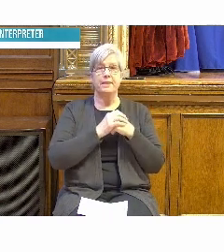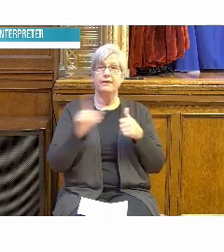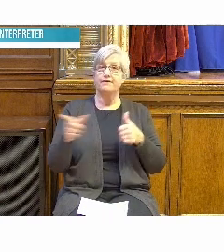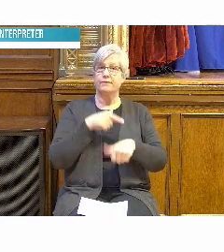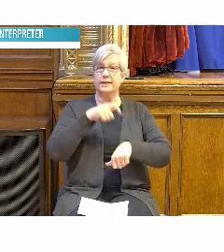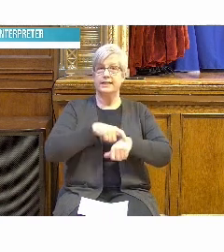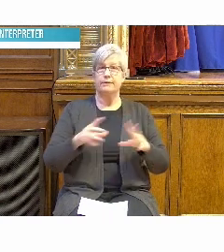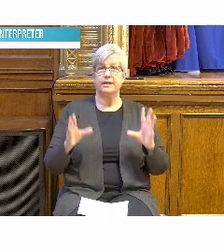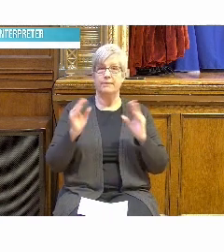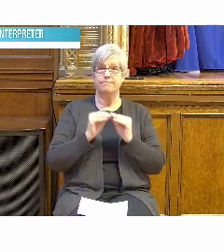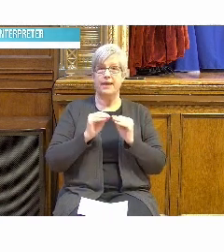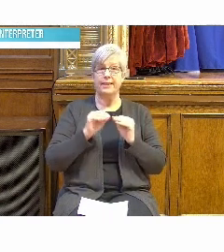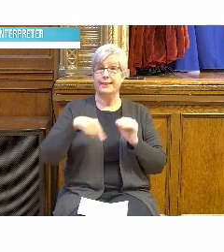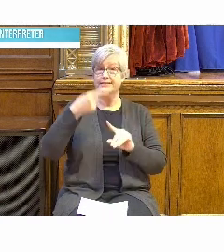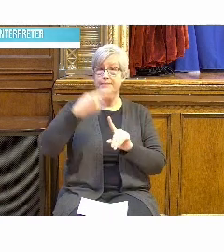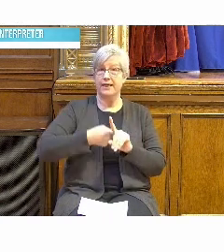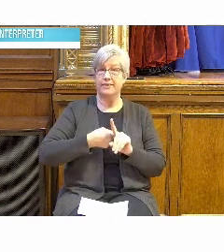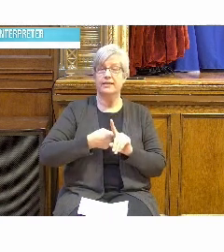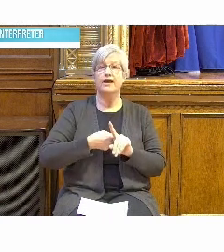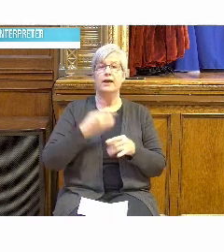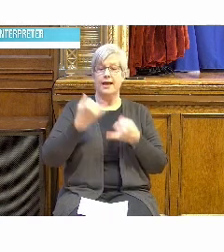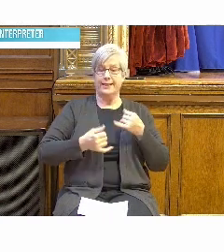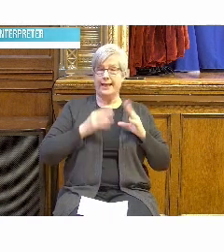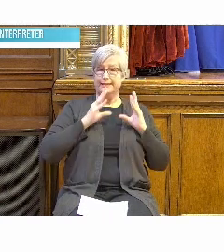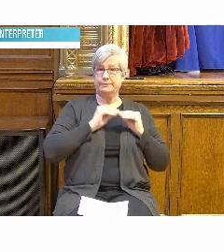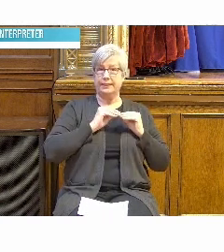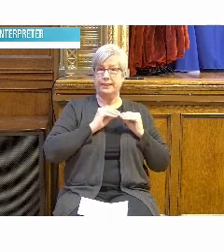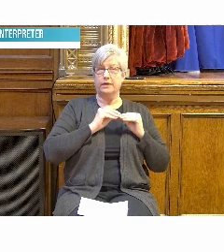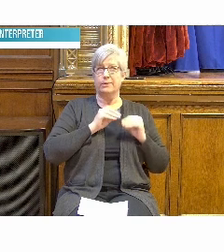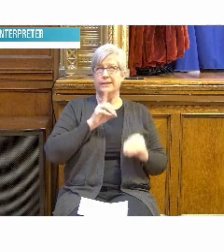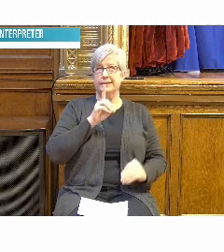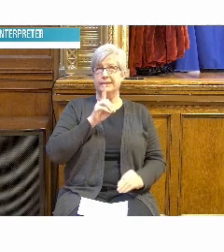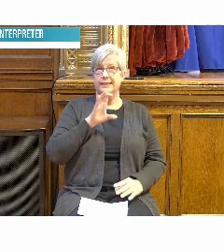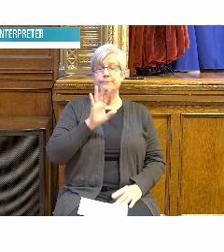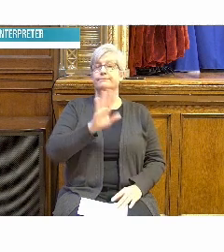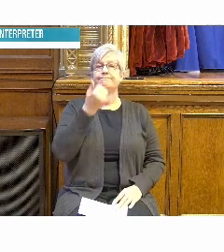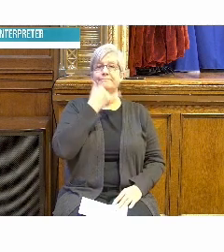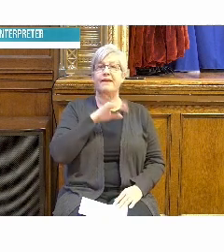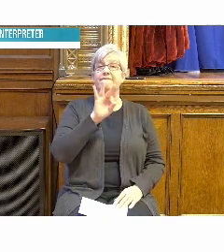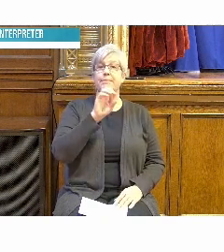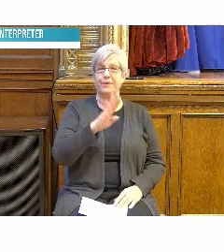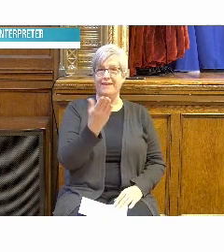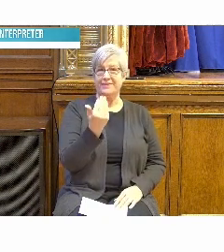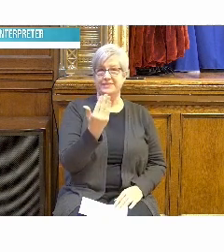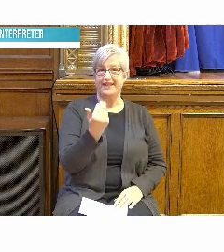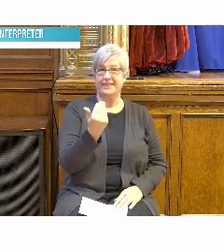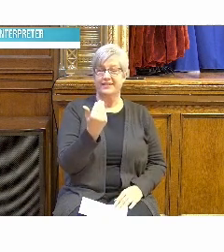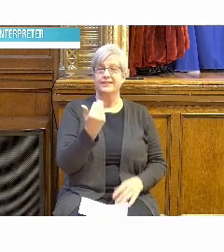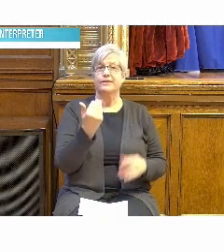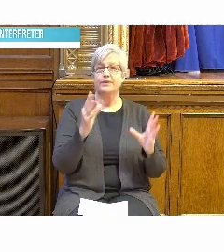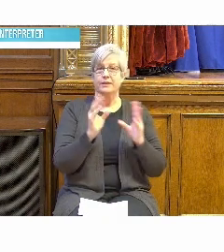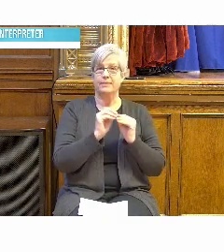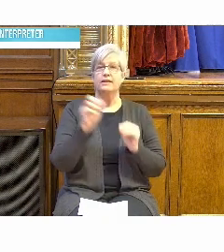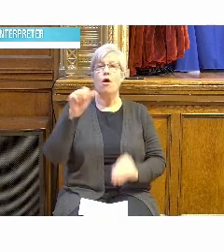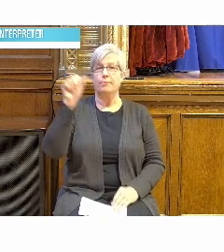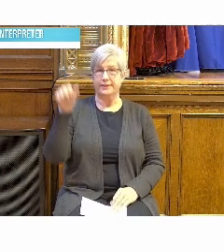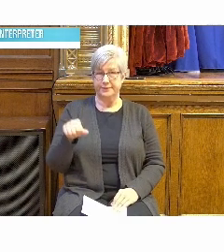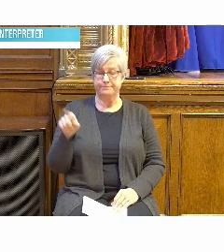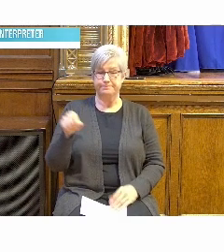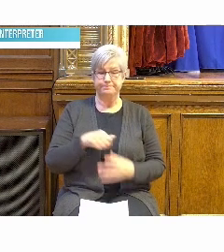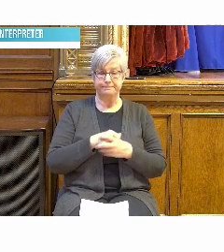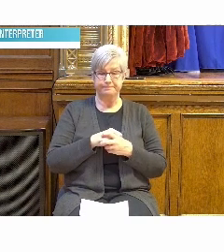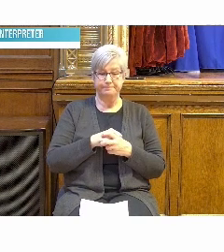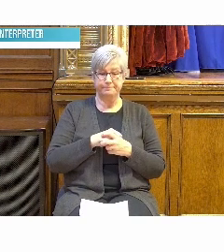time we've met this month. Our last meeting was on February 15th. We met in Albany, New